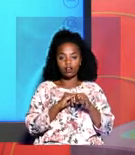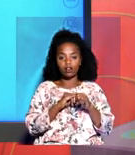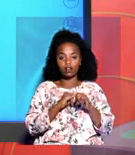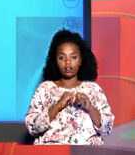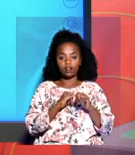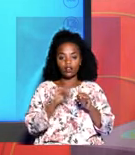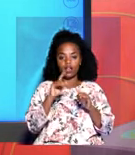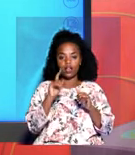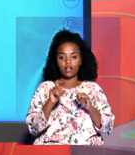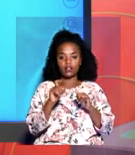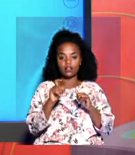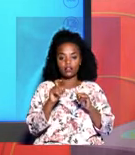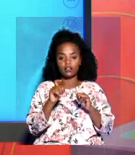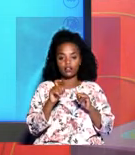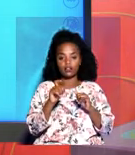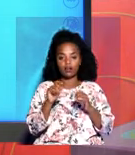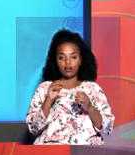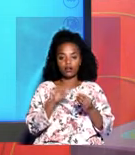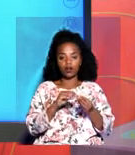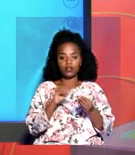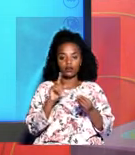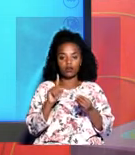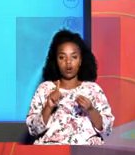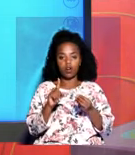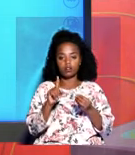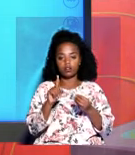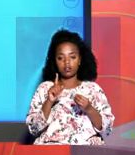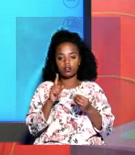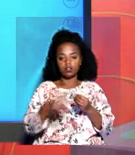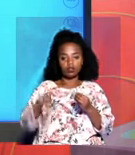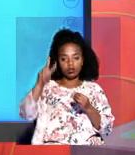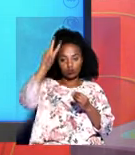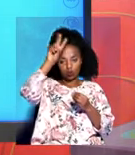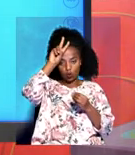x plus 1 squared